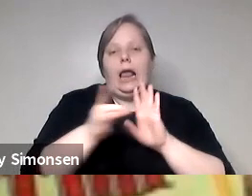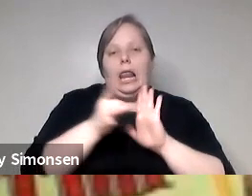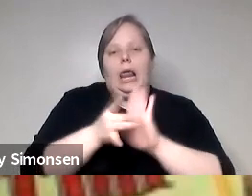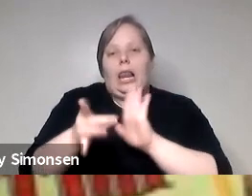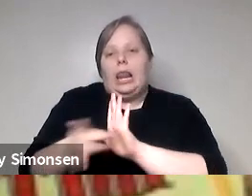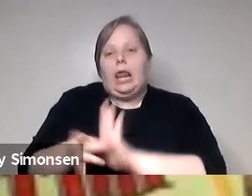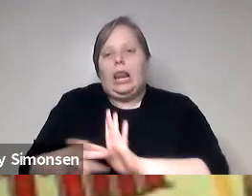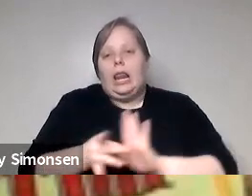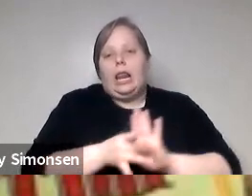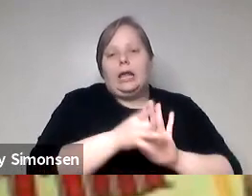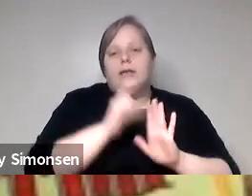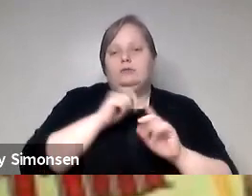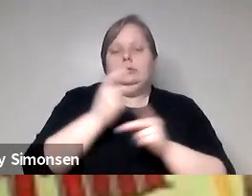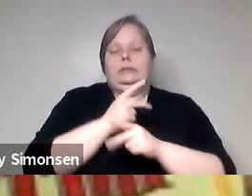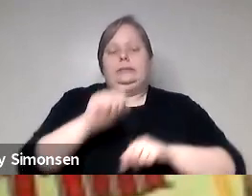adjust to that.